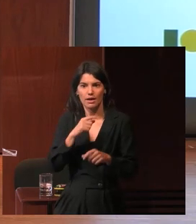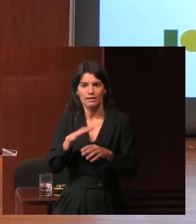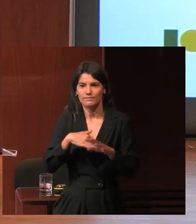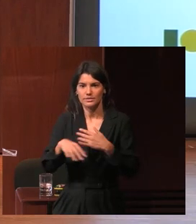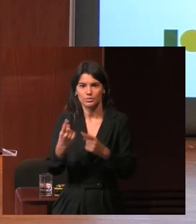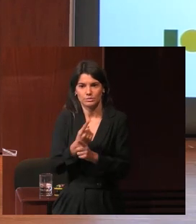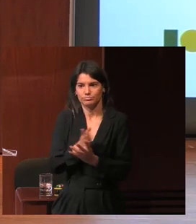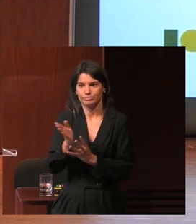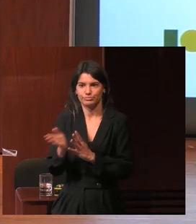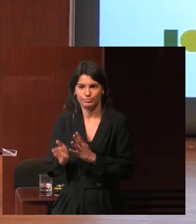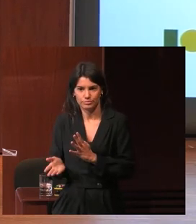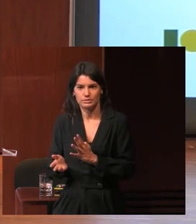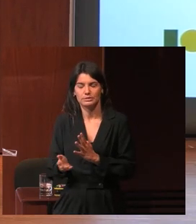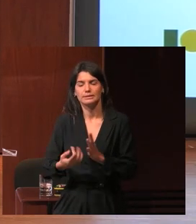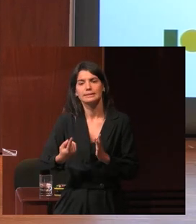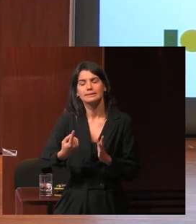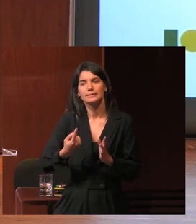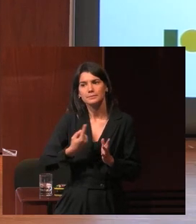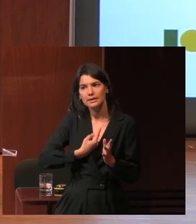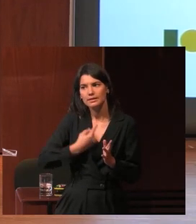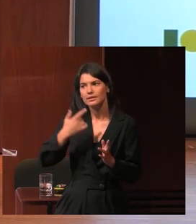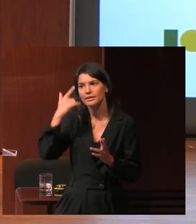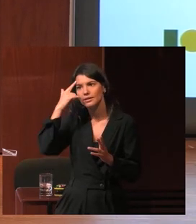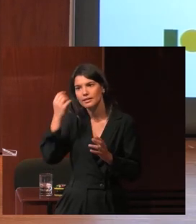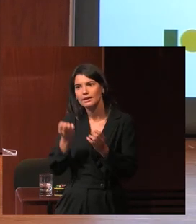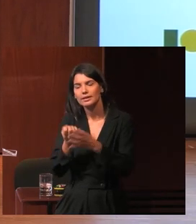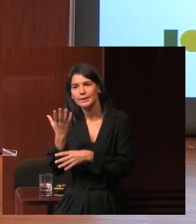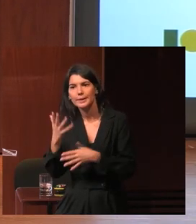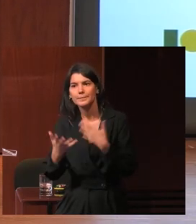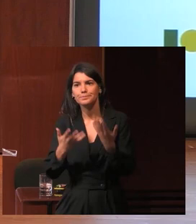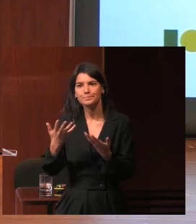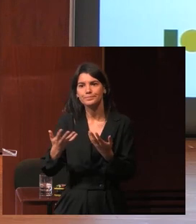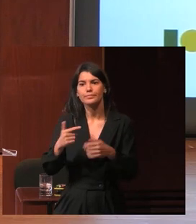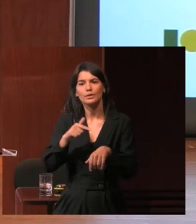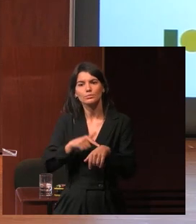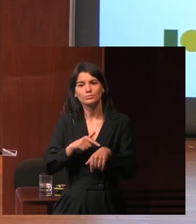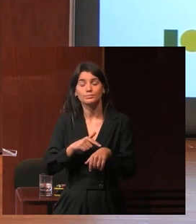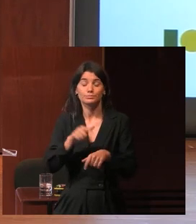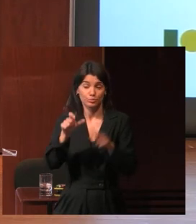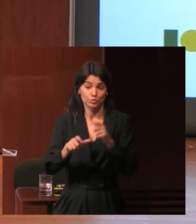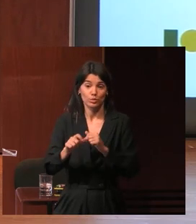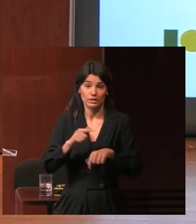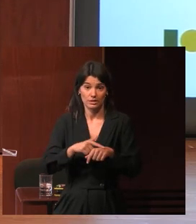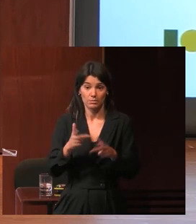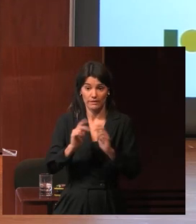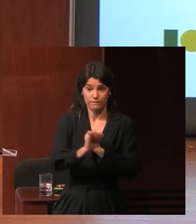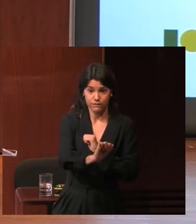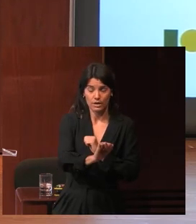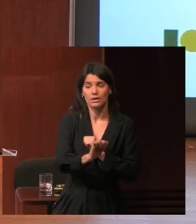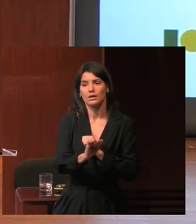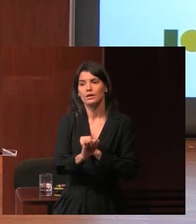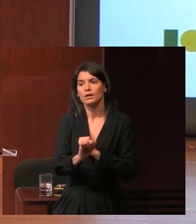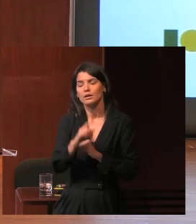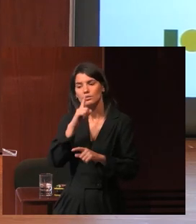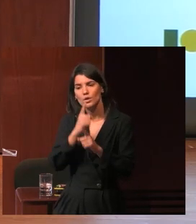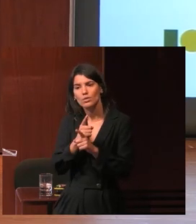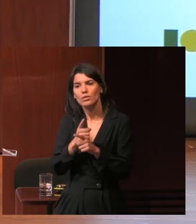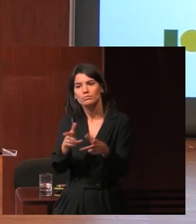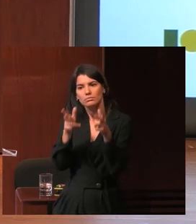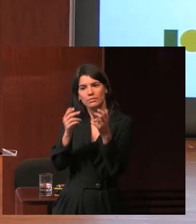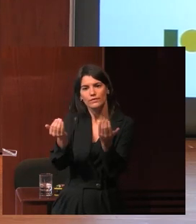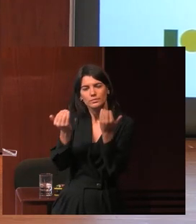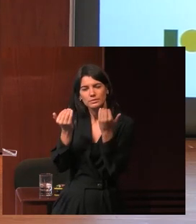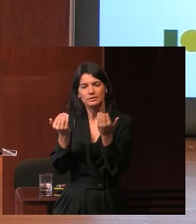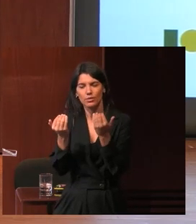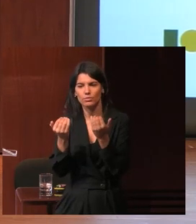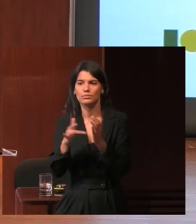create their spare time also for getting information. And when we talk about school libraries, it is, of course,